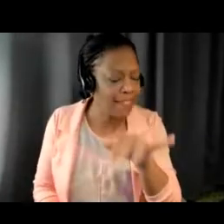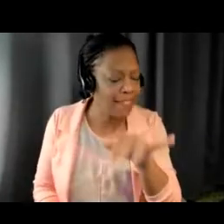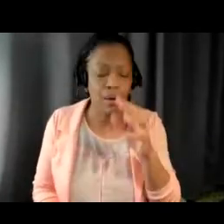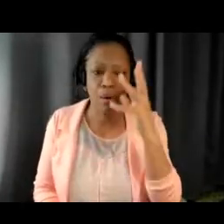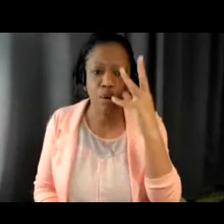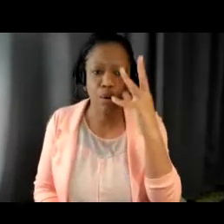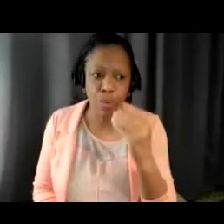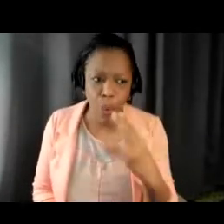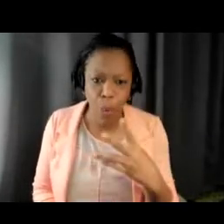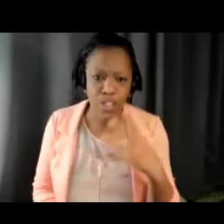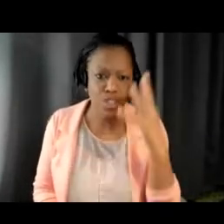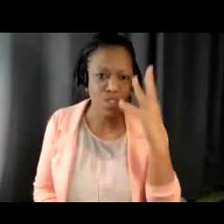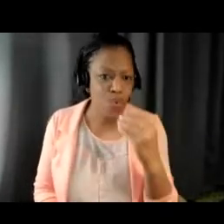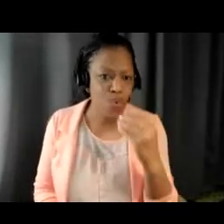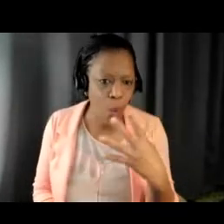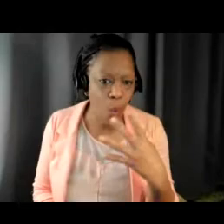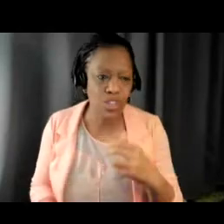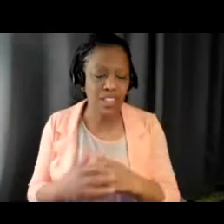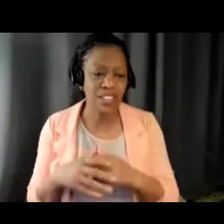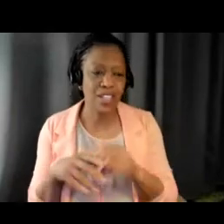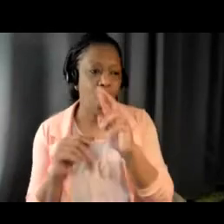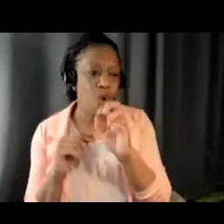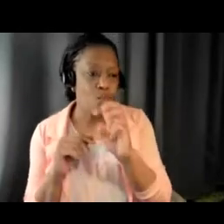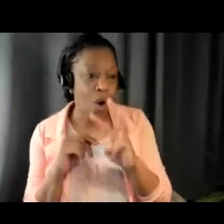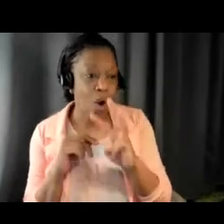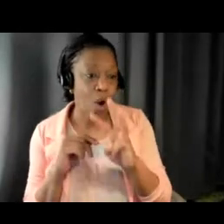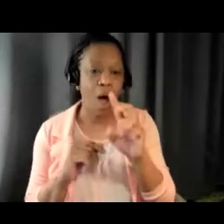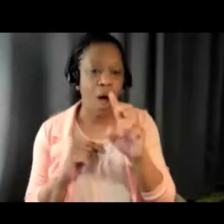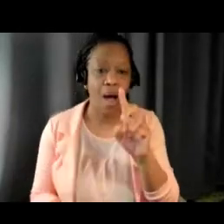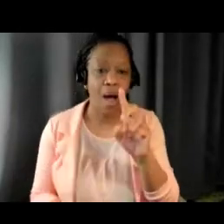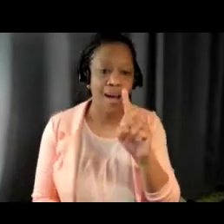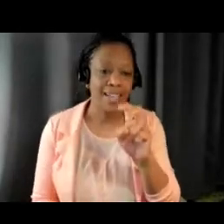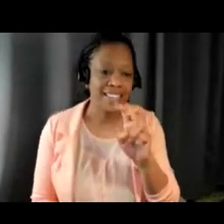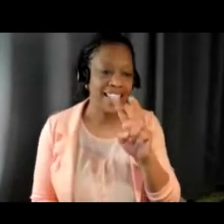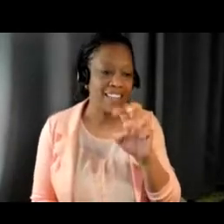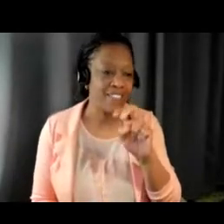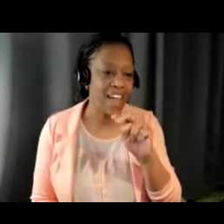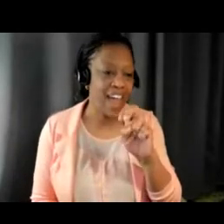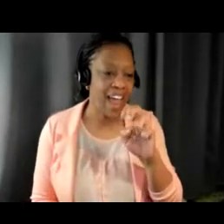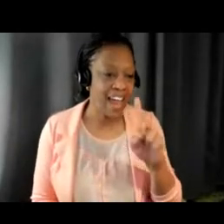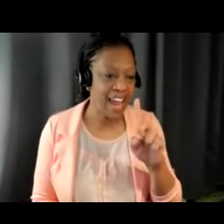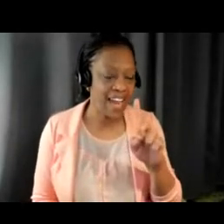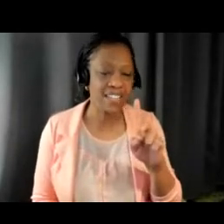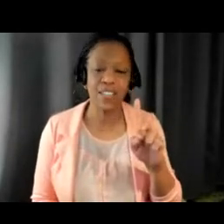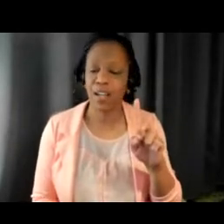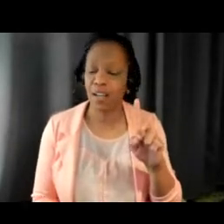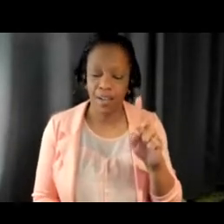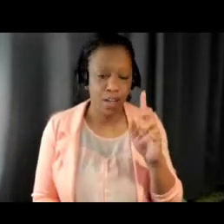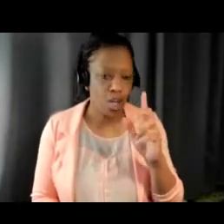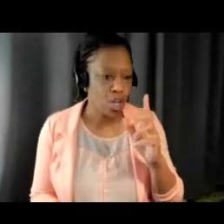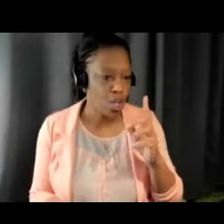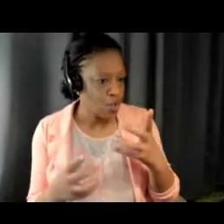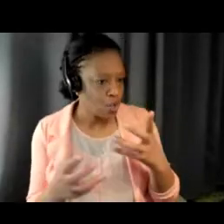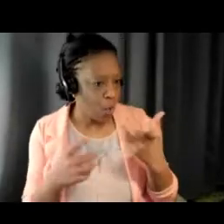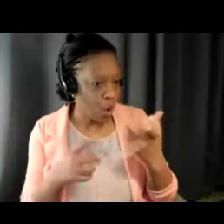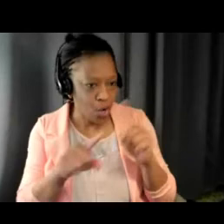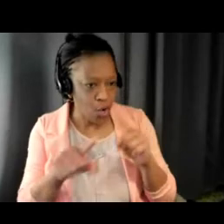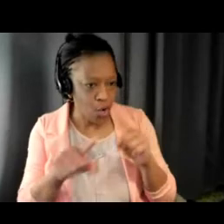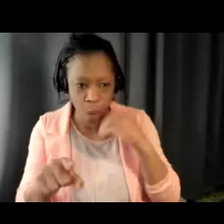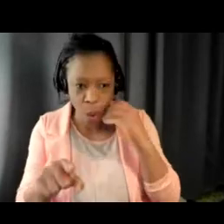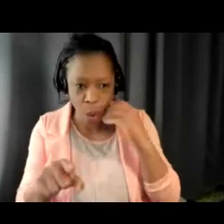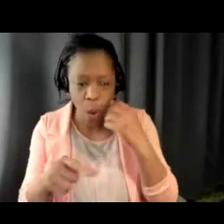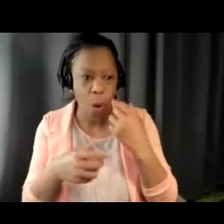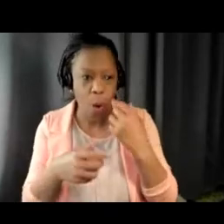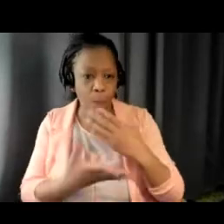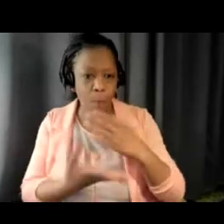gorgeous. Raw, deveined, Yeah, tail on. look, they look like something that you want to go home and make scampi. Something you or can open something. and reseal